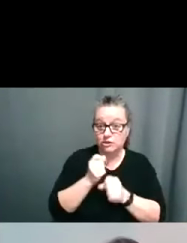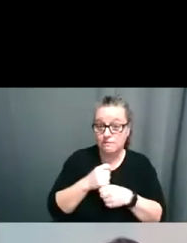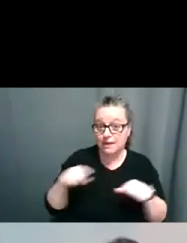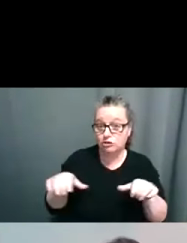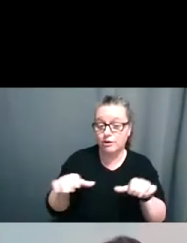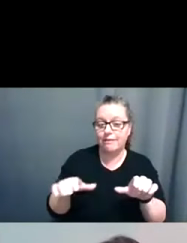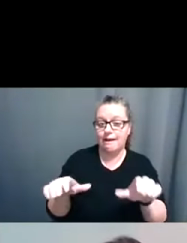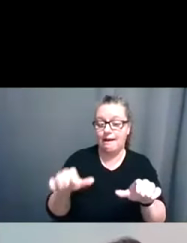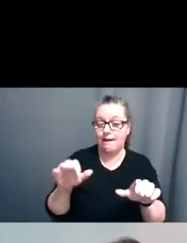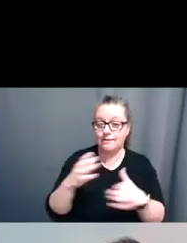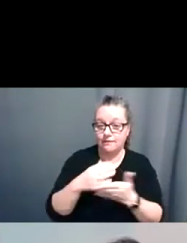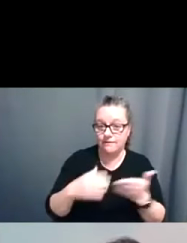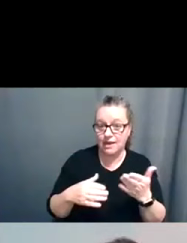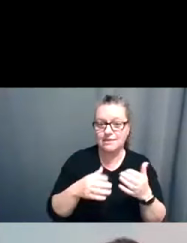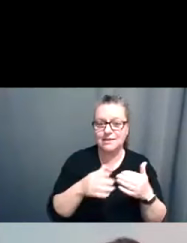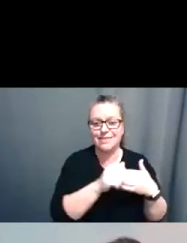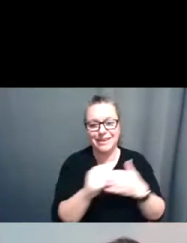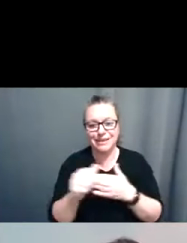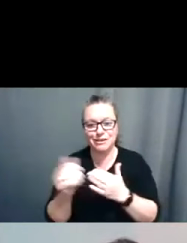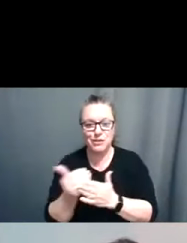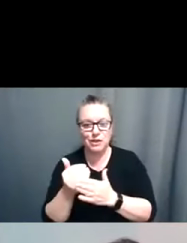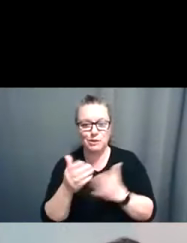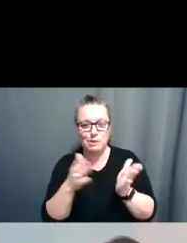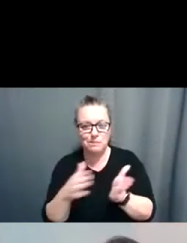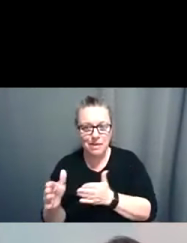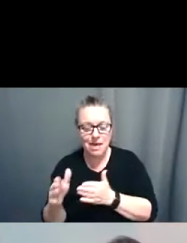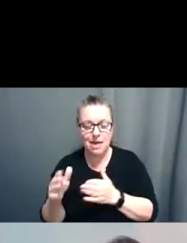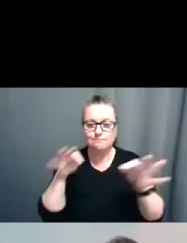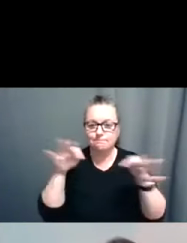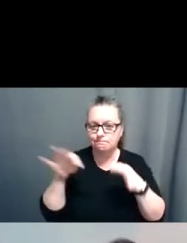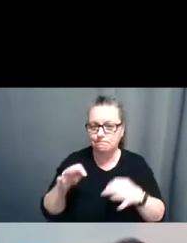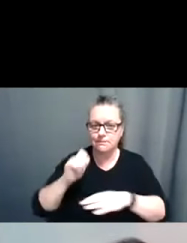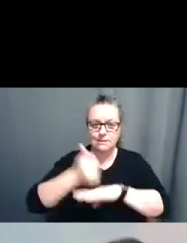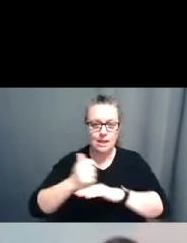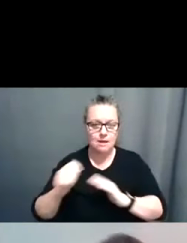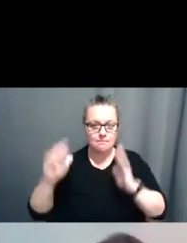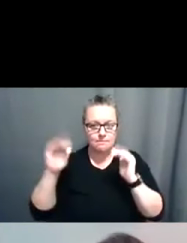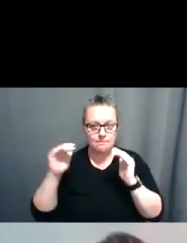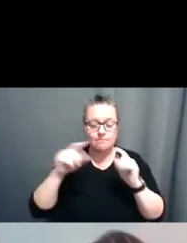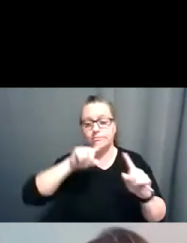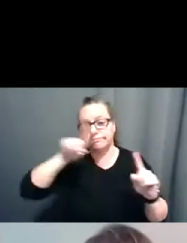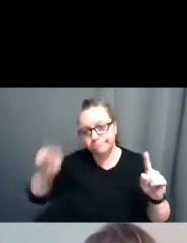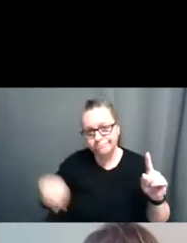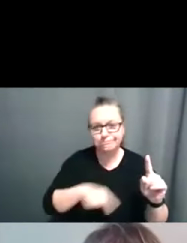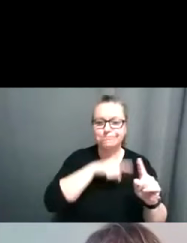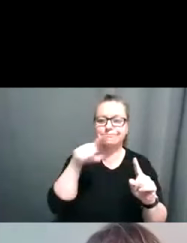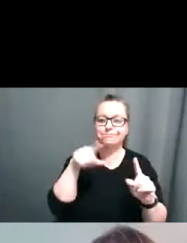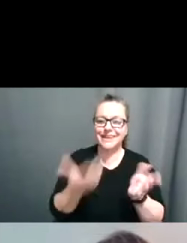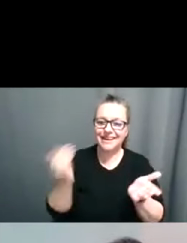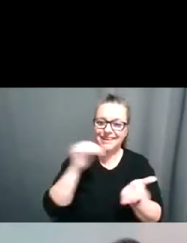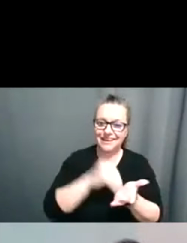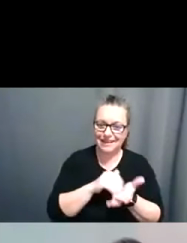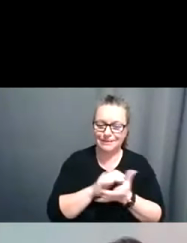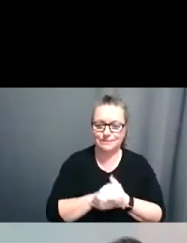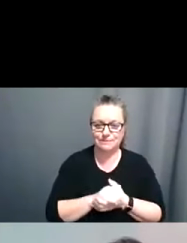phase lead to the new plan phase, giving instructions and setting expectations, and voila, the cycle starts anew.